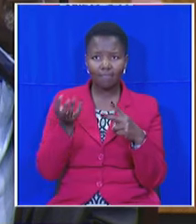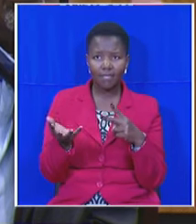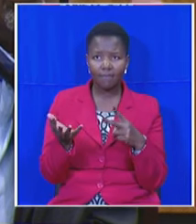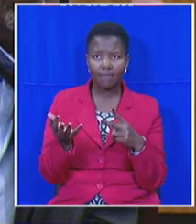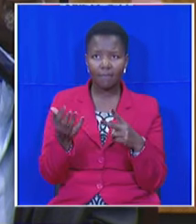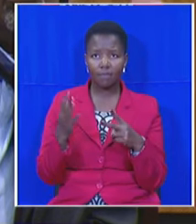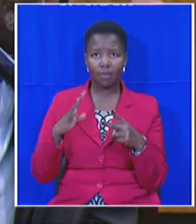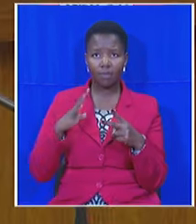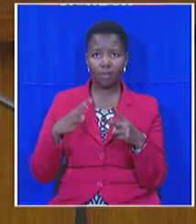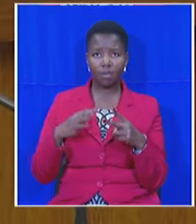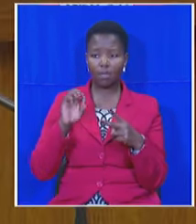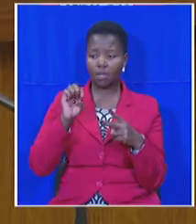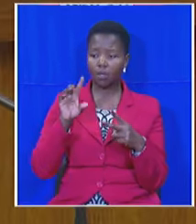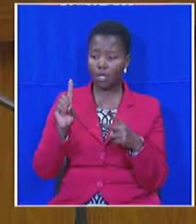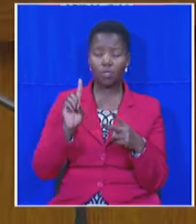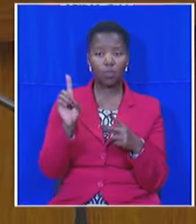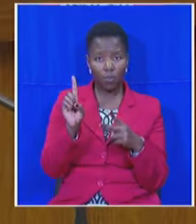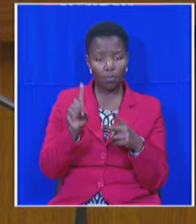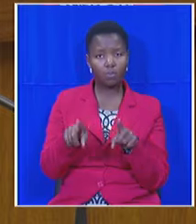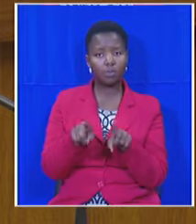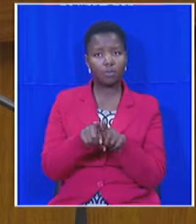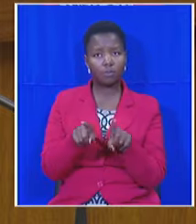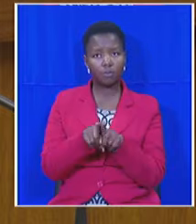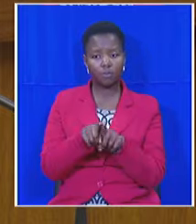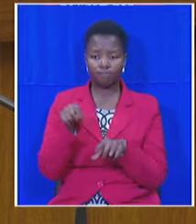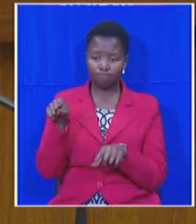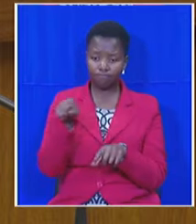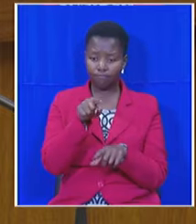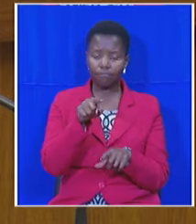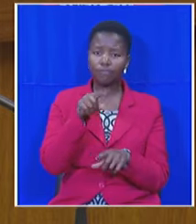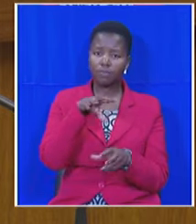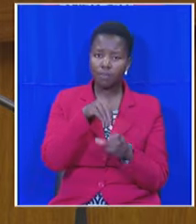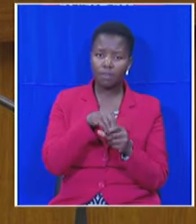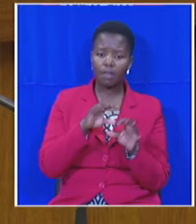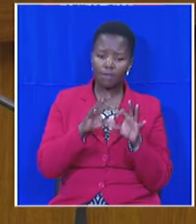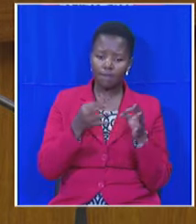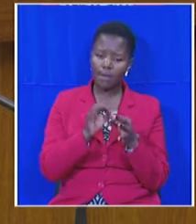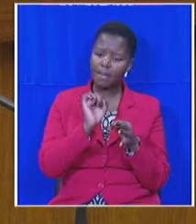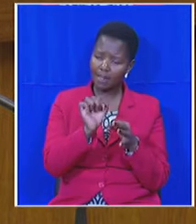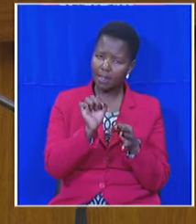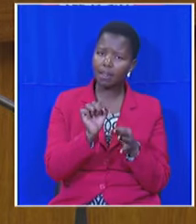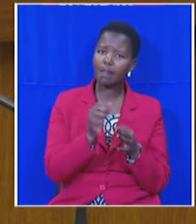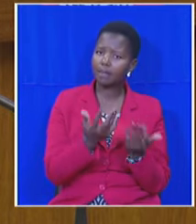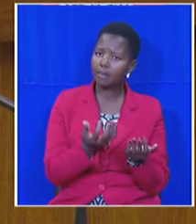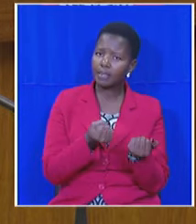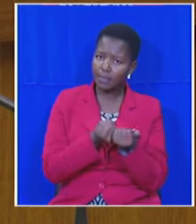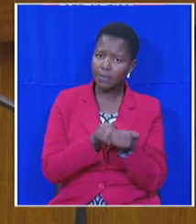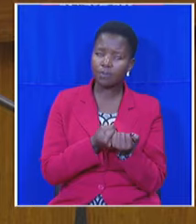not only them, also with their beneficiaries and their dependents. Now,